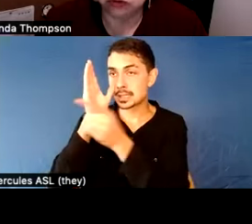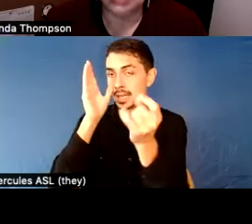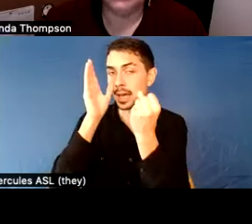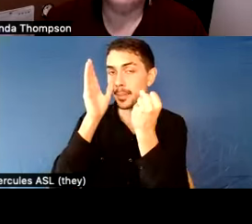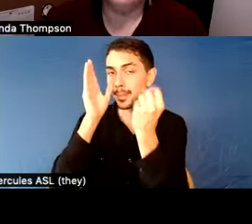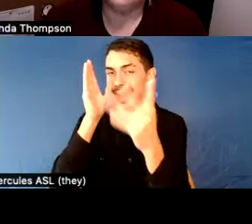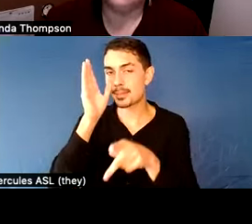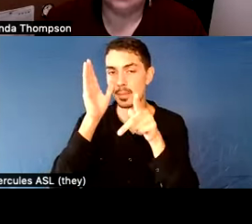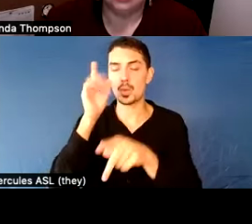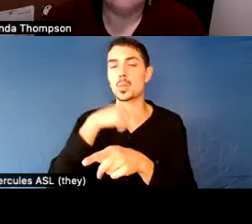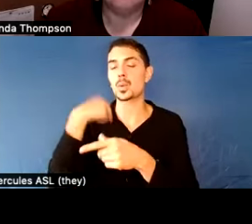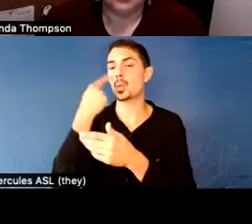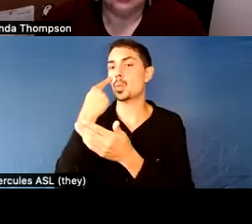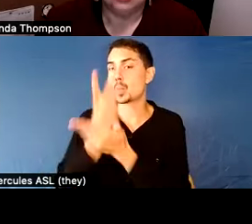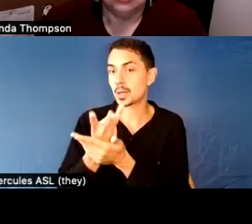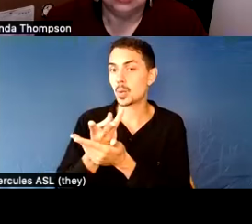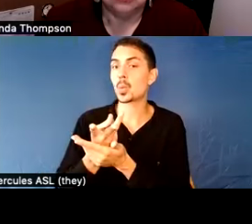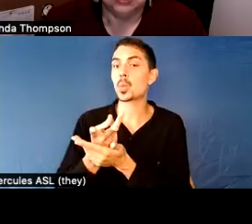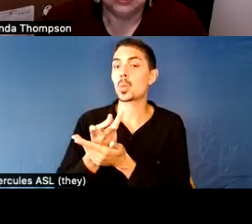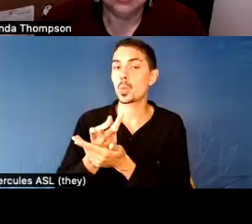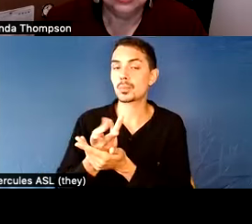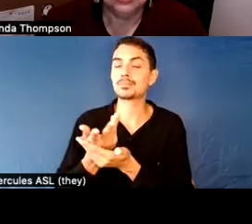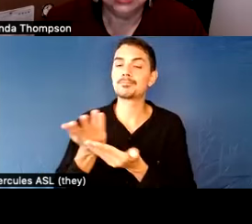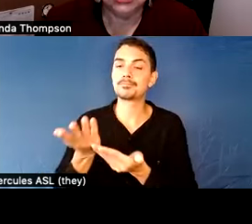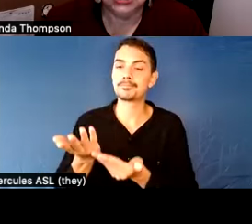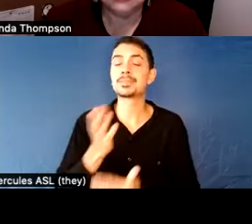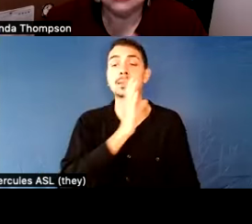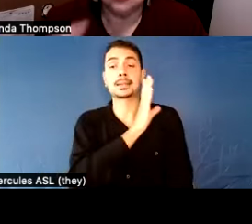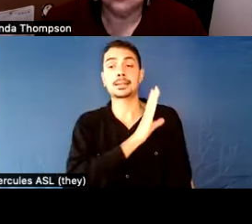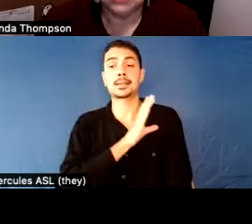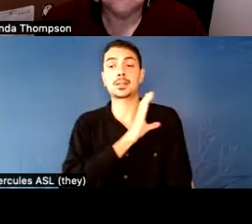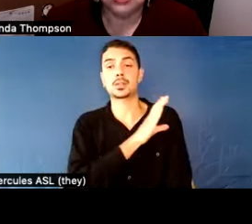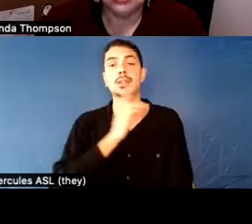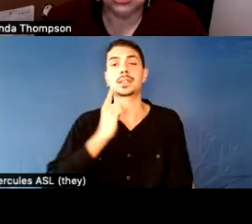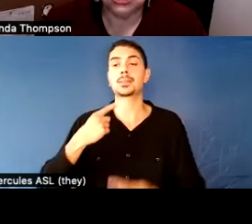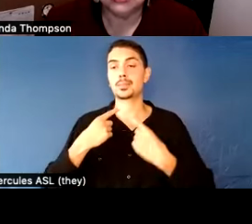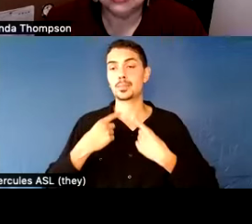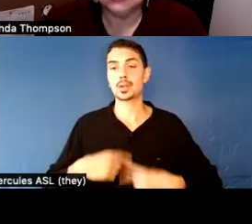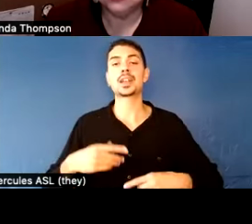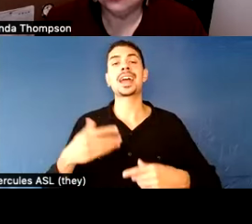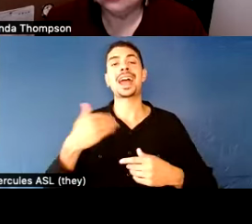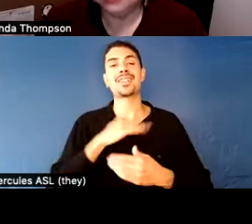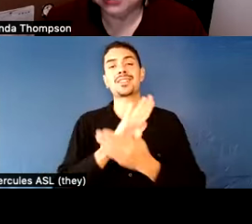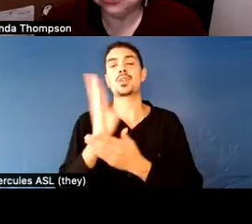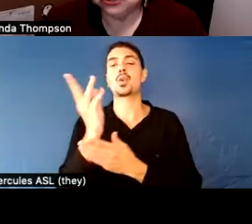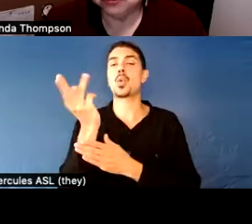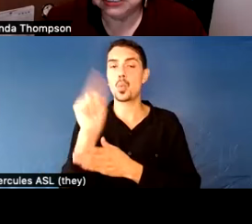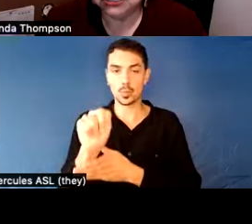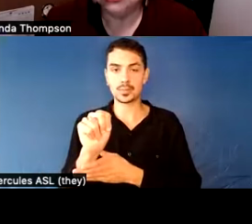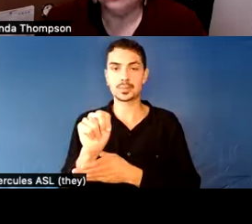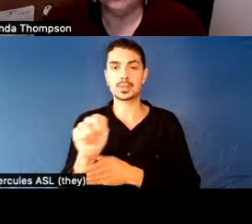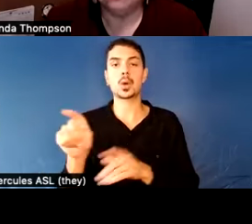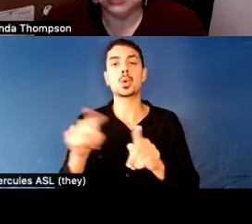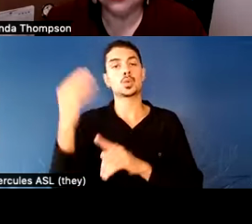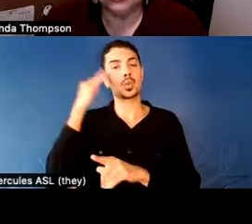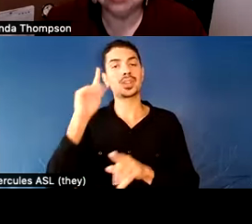we've witnessed. But clinical depression has its own definition. It's also known as major depression